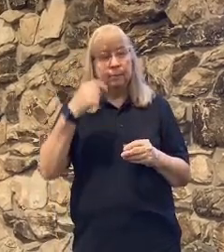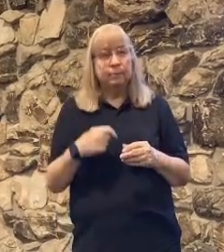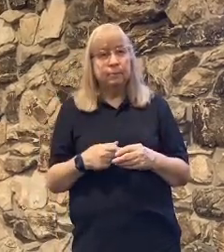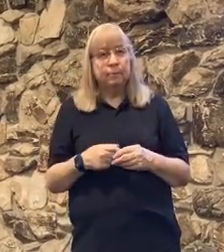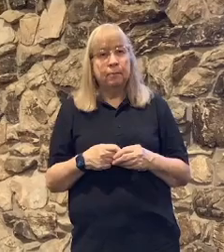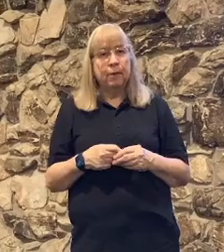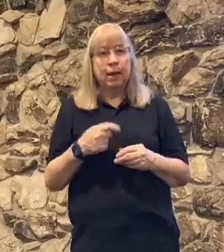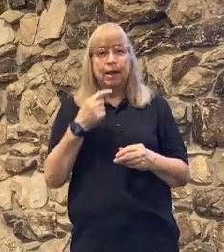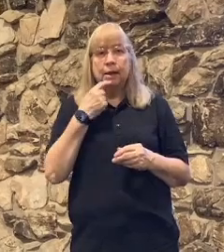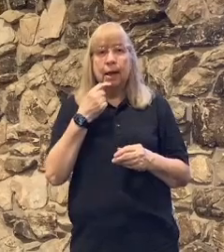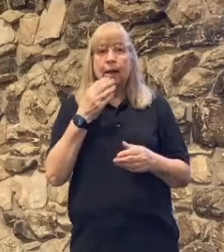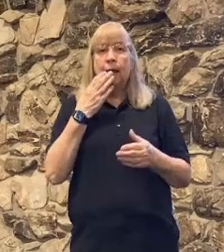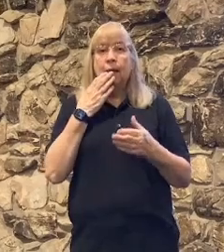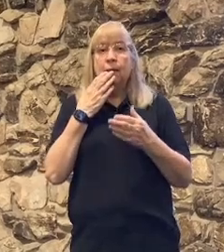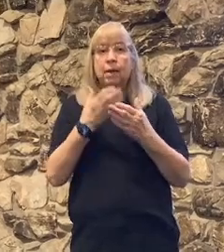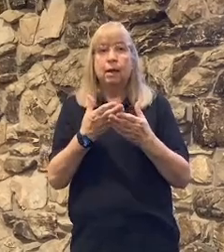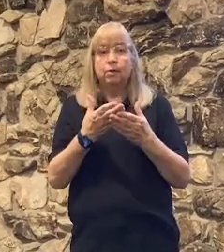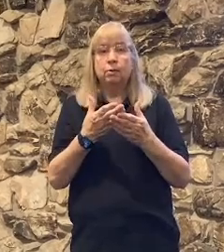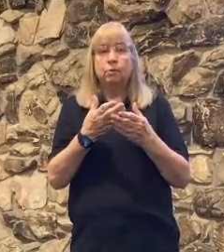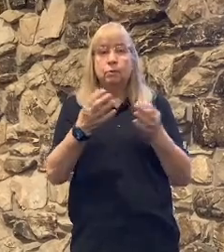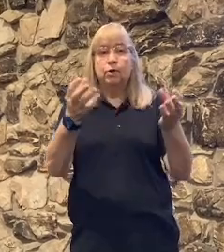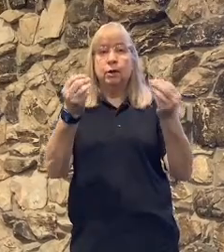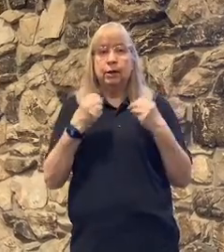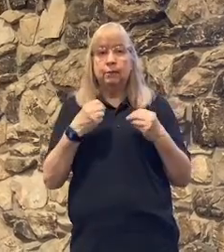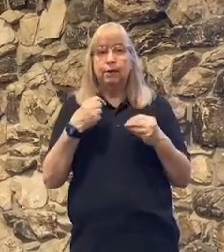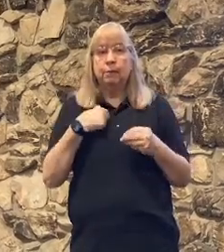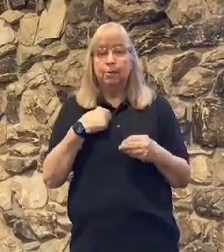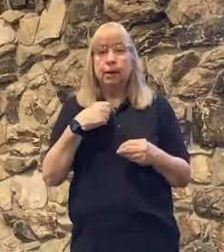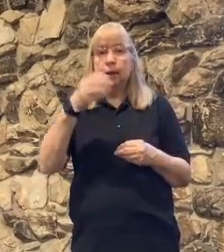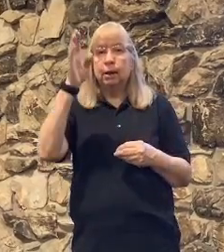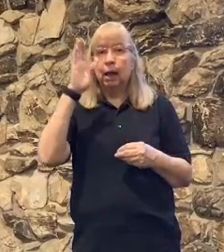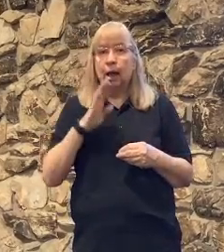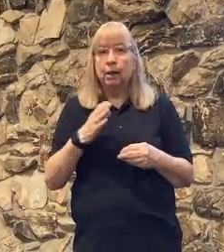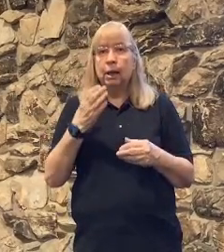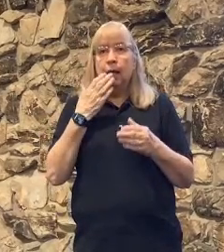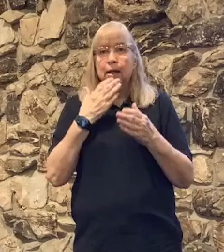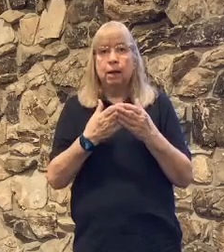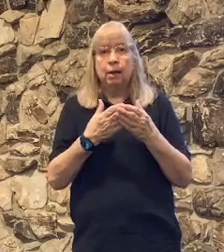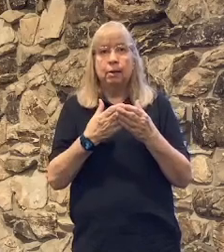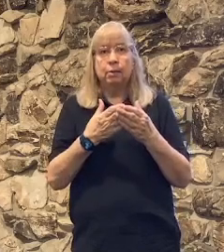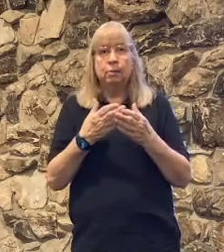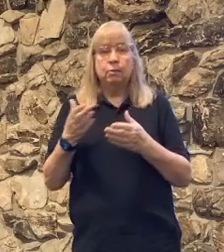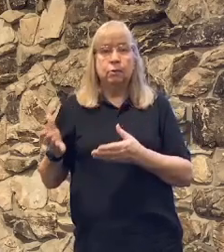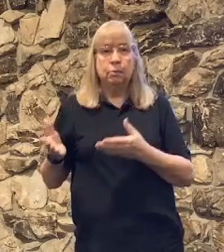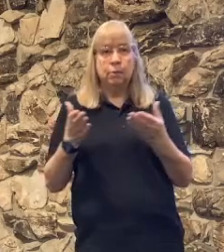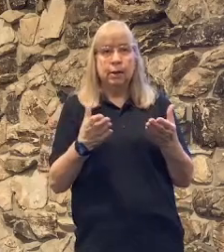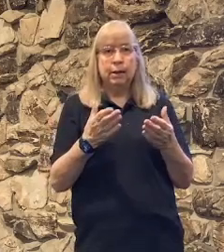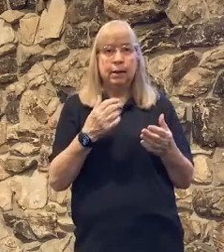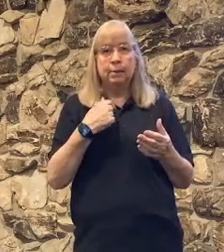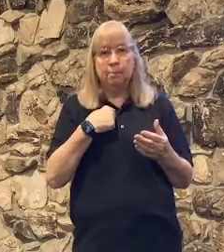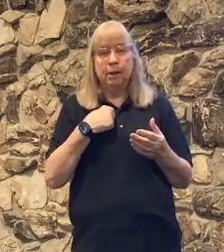and he said, "Thank you for giving me back. Thank you for bringing me back to God."